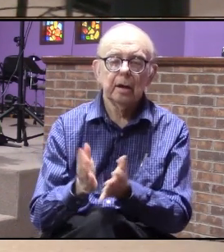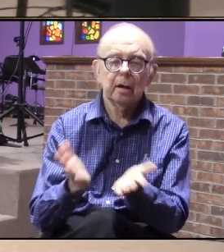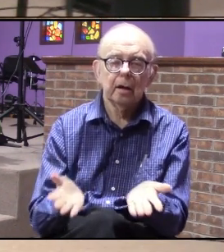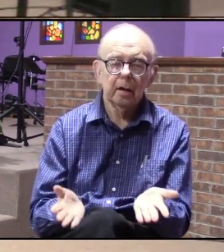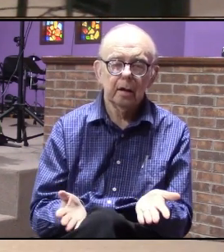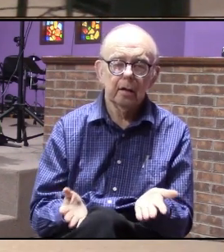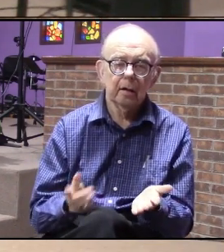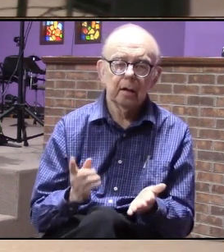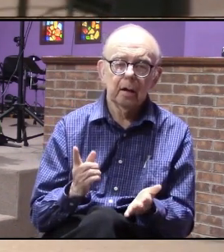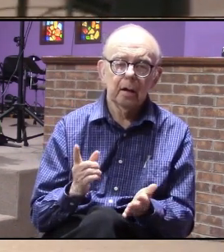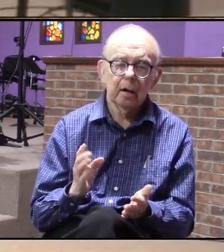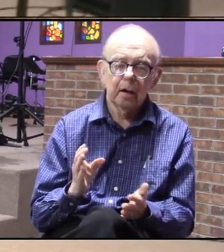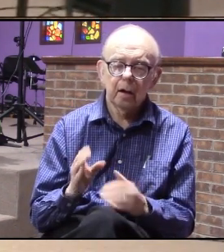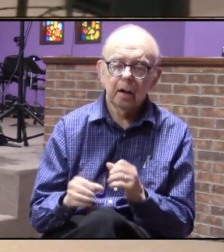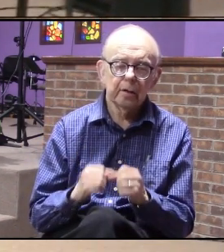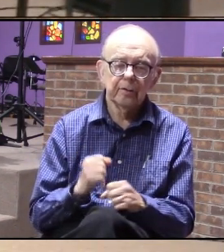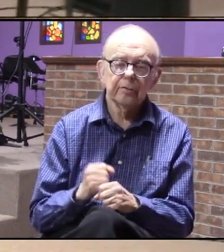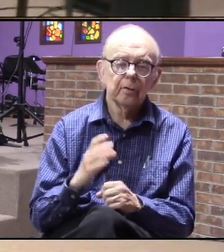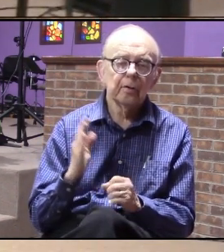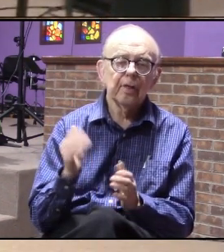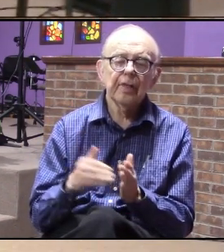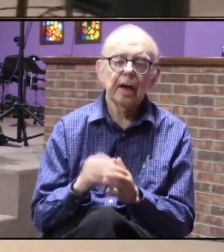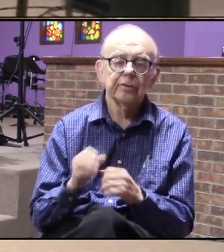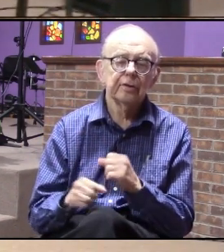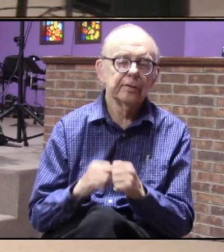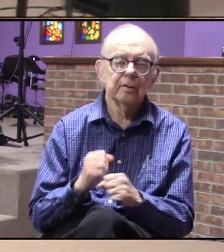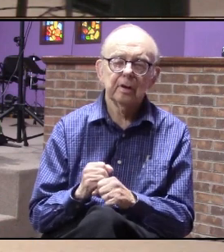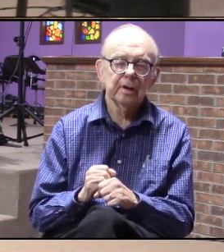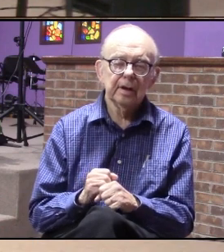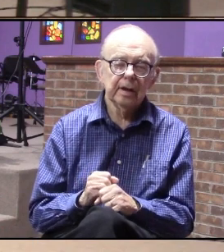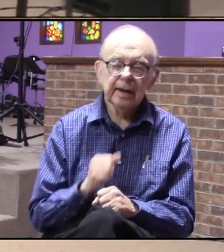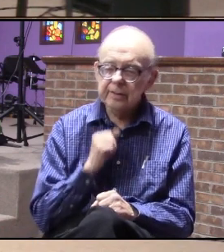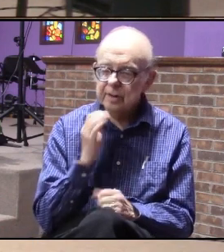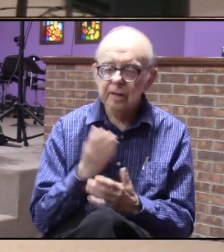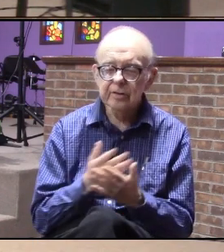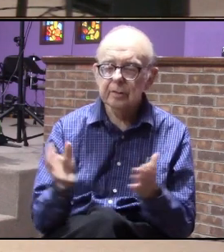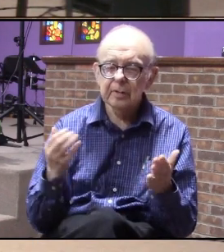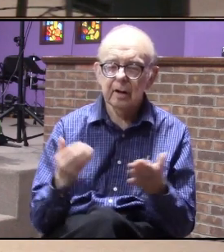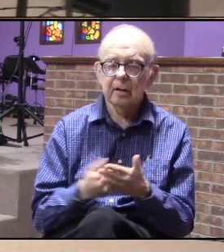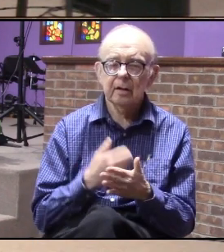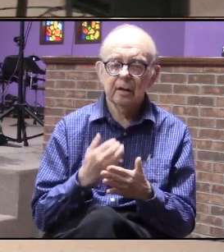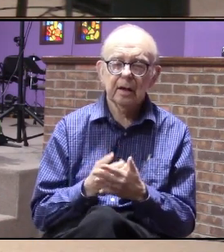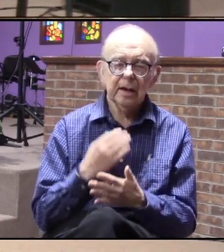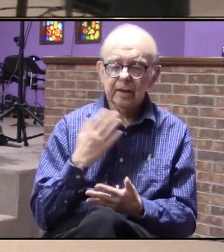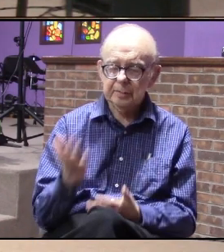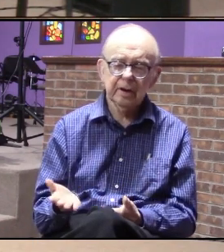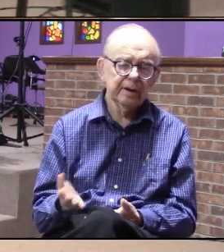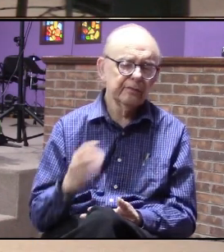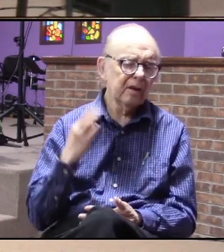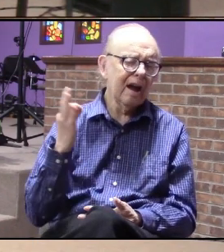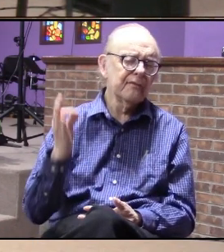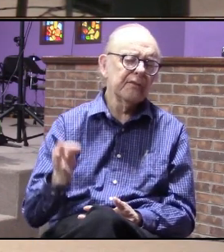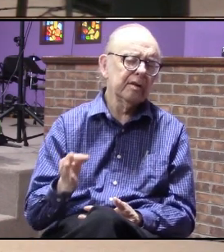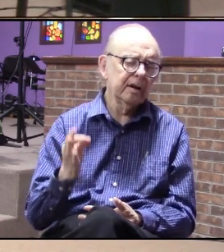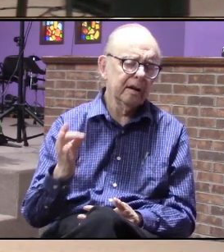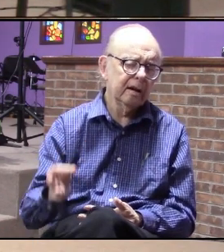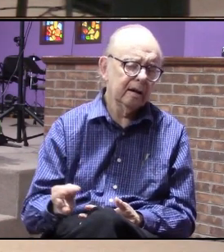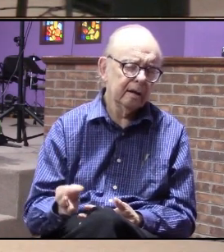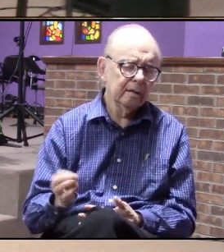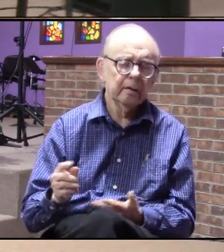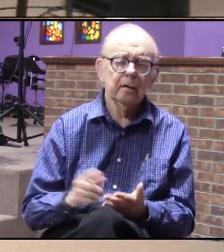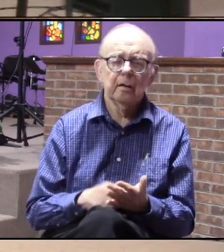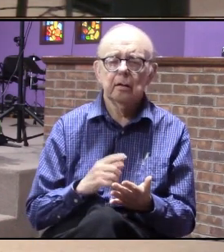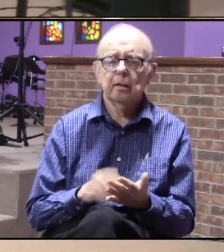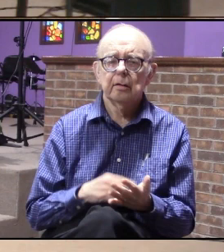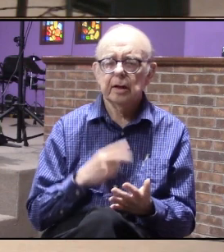for hundreds, if not thousands of years. It's not something new. It's been around forever. There are some